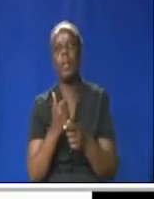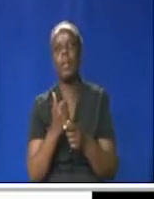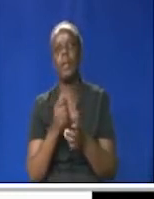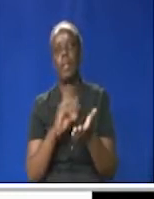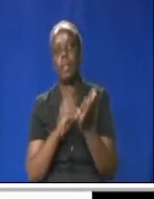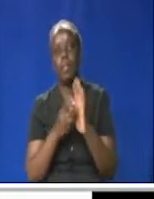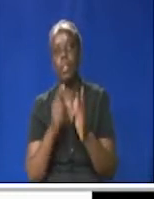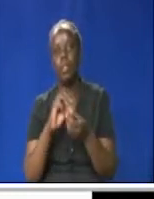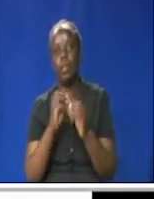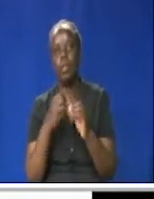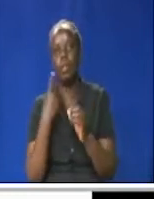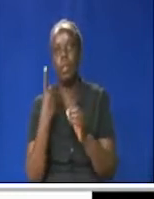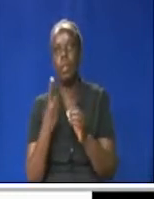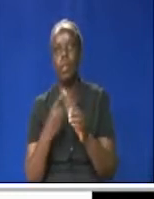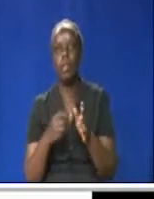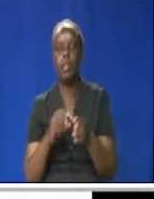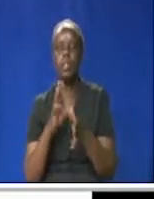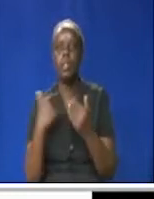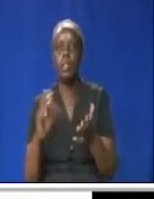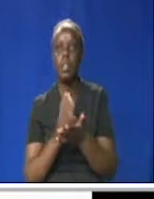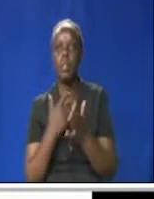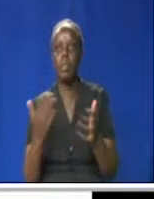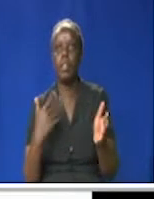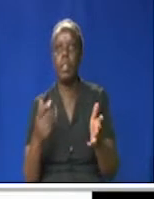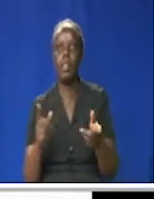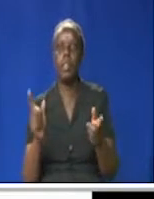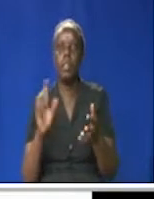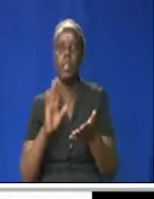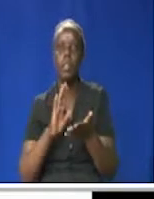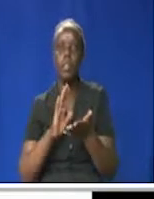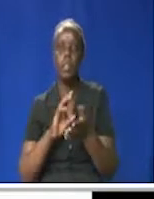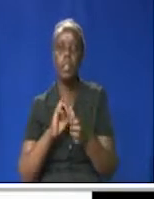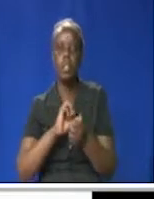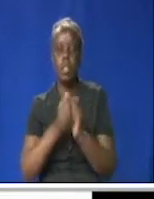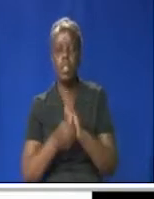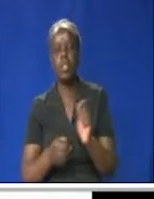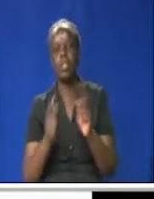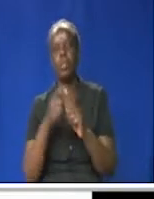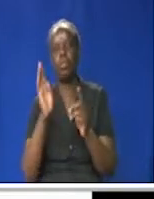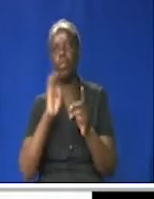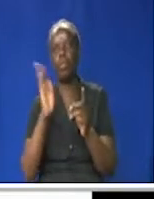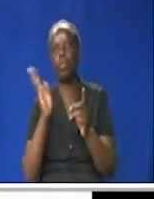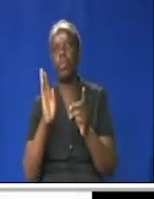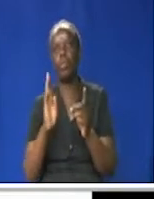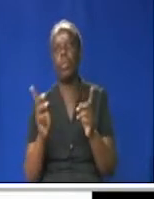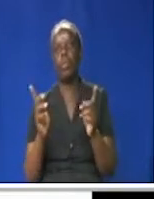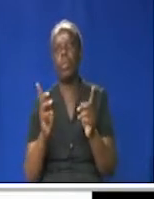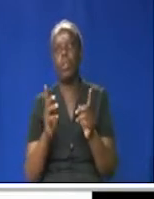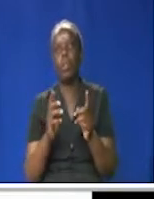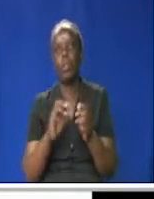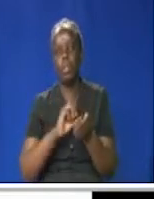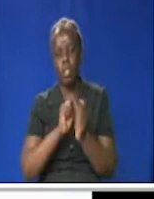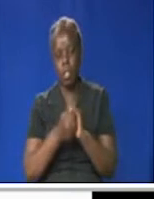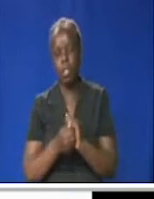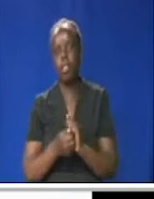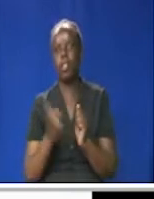is a substance that turns blue litmus paper to red. I mean, a blue